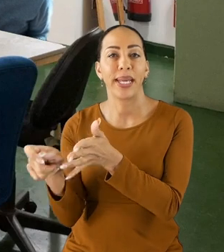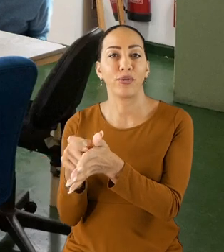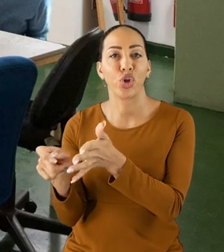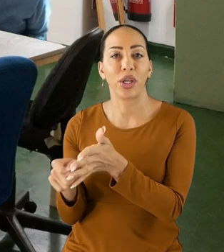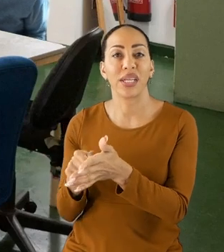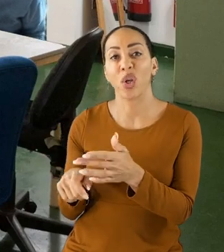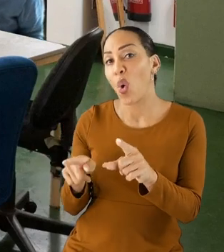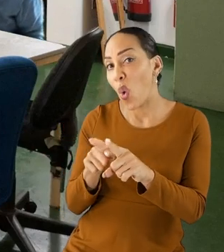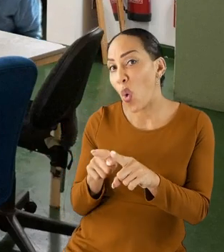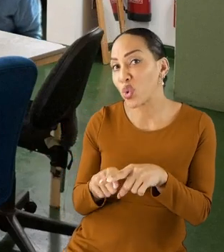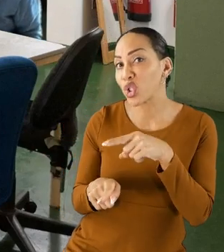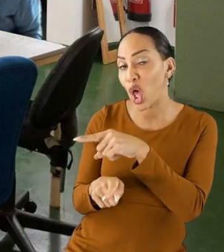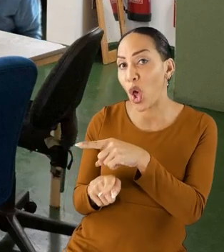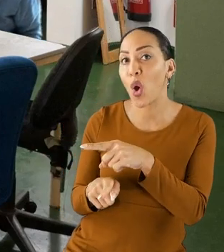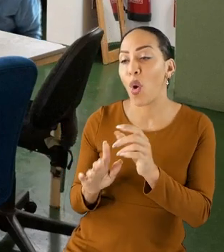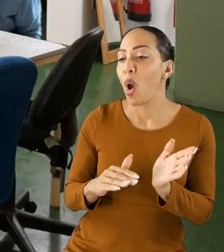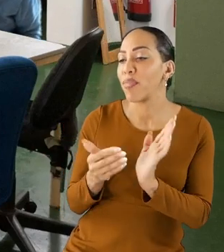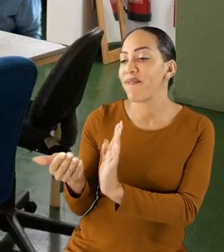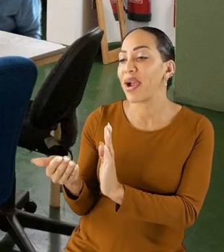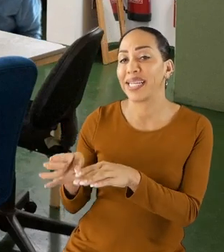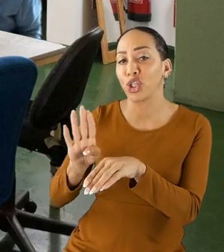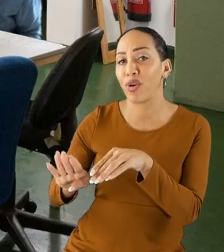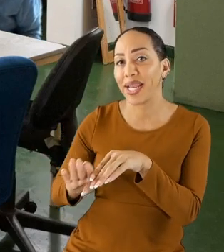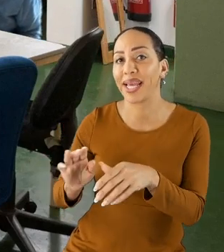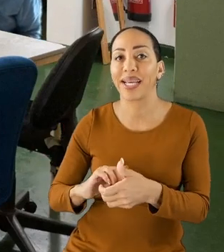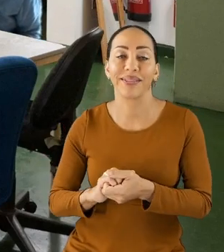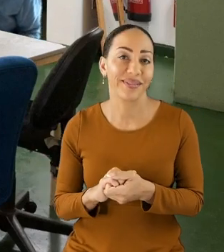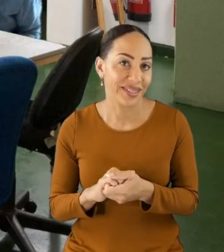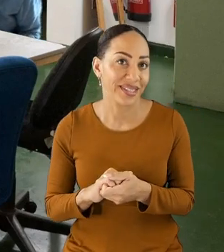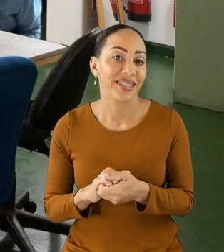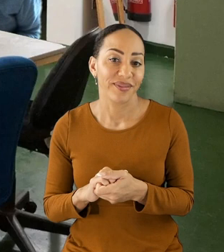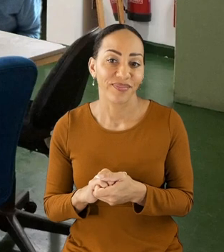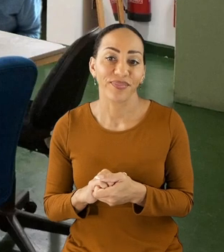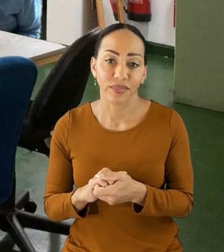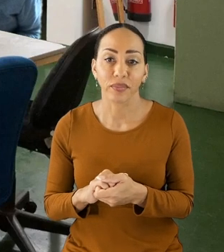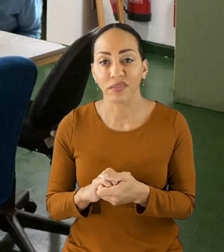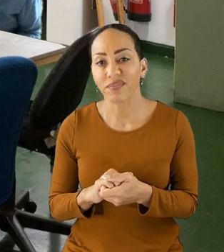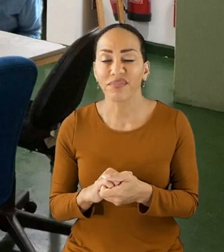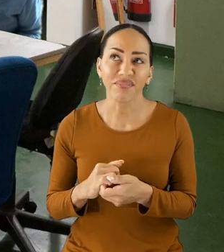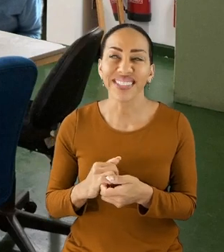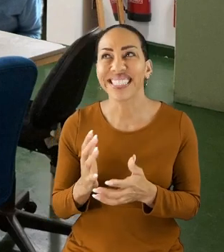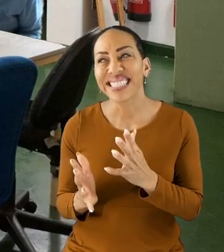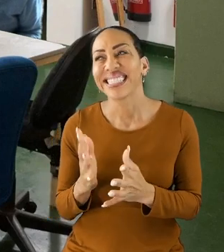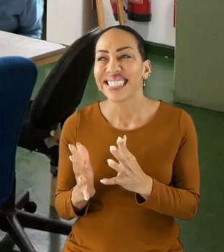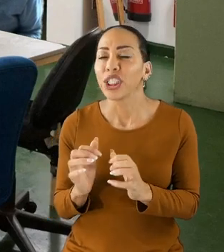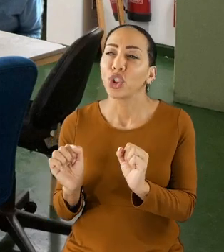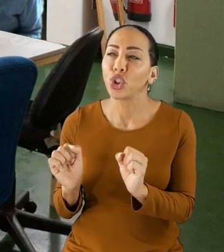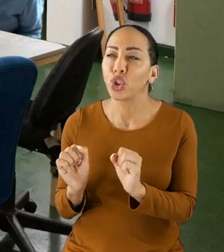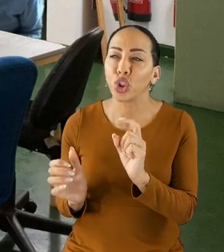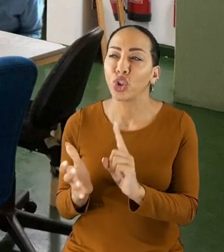journalists and providing training for them, but we haven't quite got there yet. I think